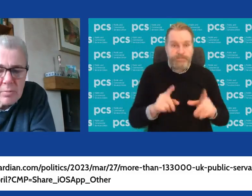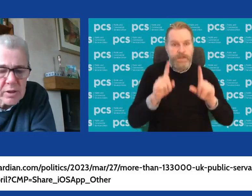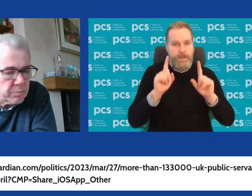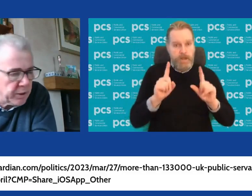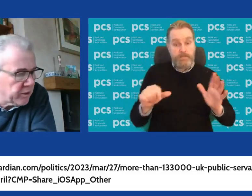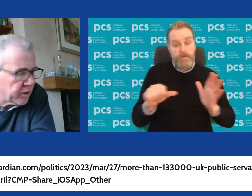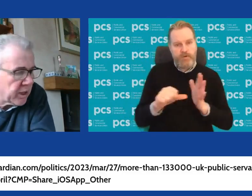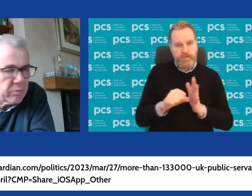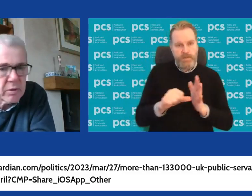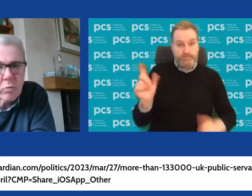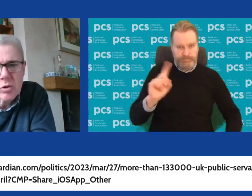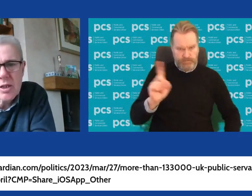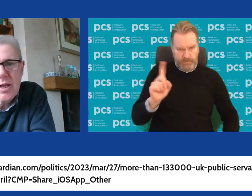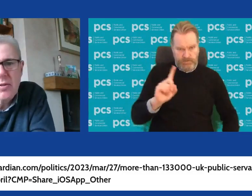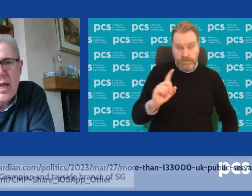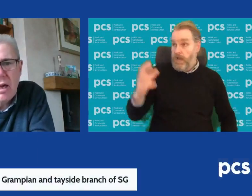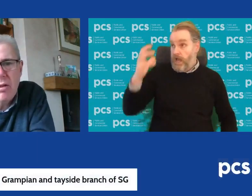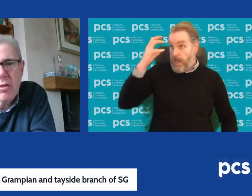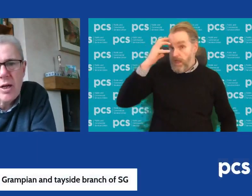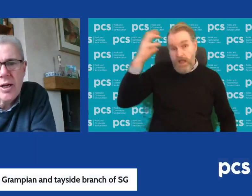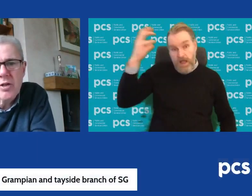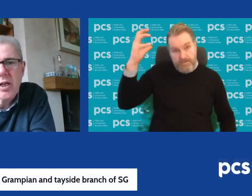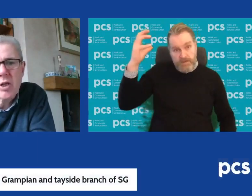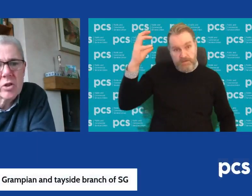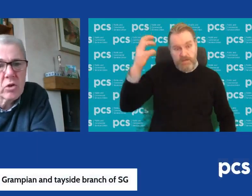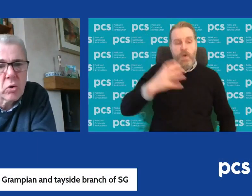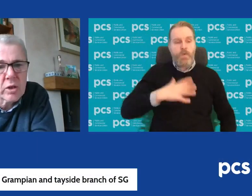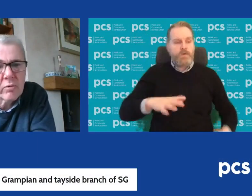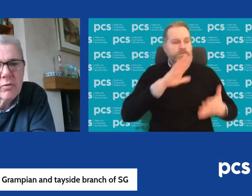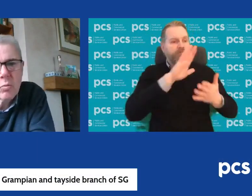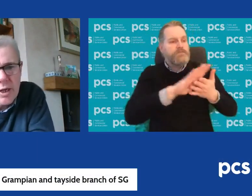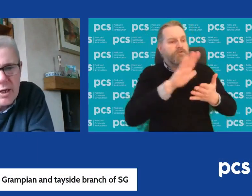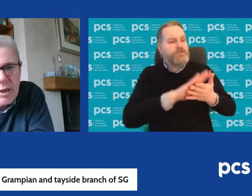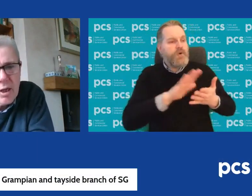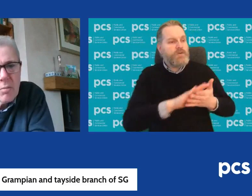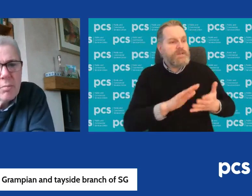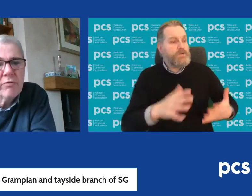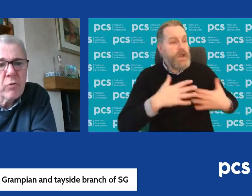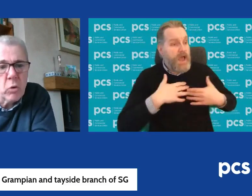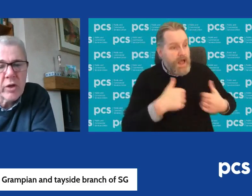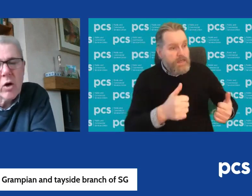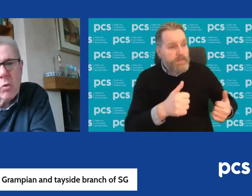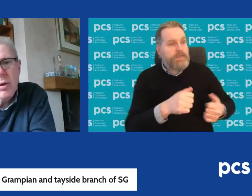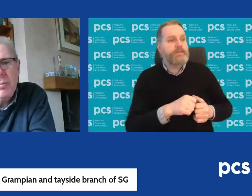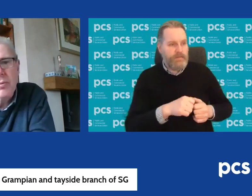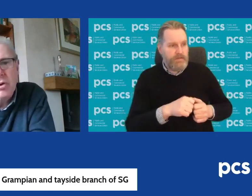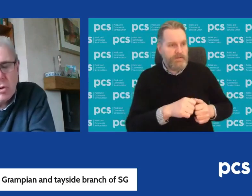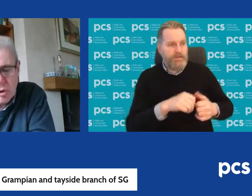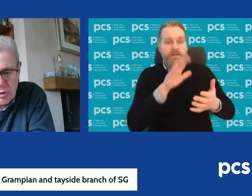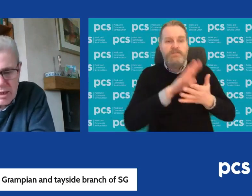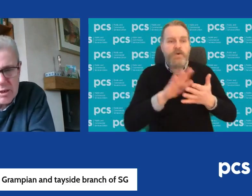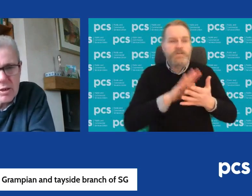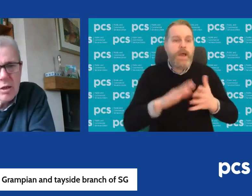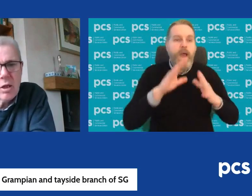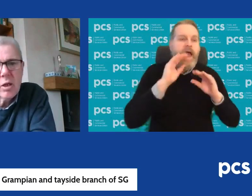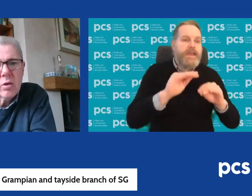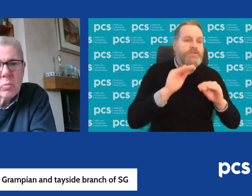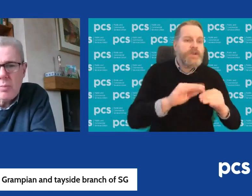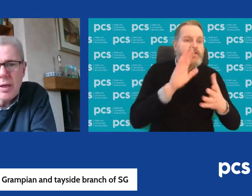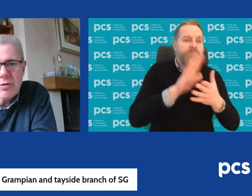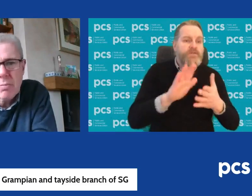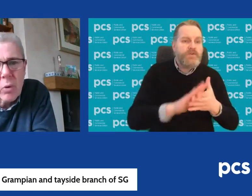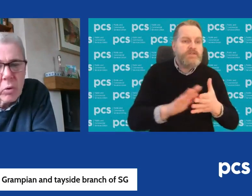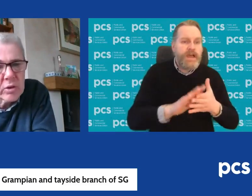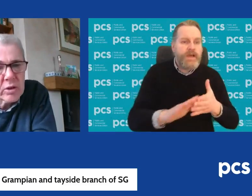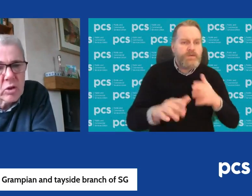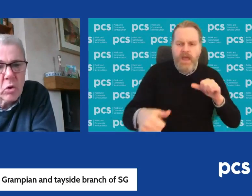it seems to be that the government wants to get the health and education talks out of the way before they open up the talks with us. We